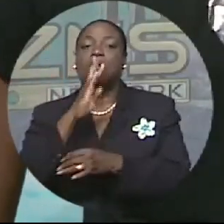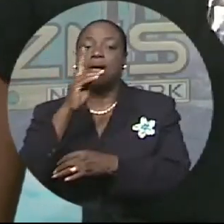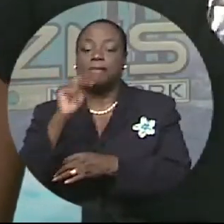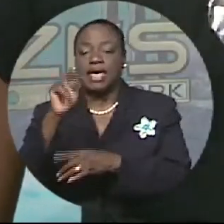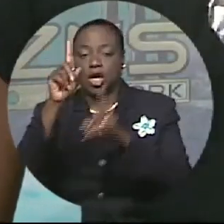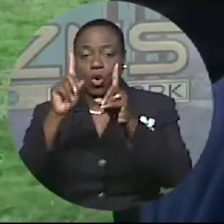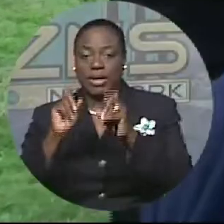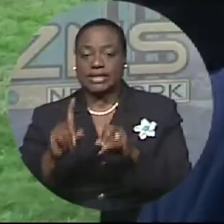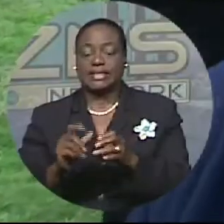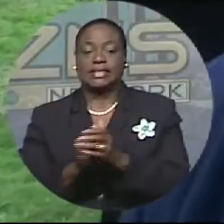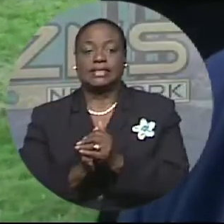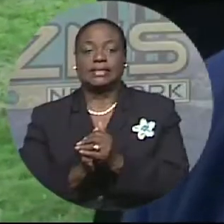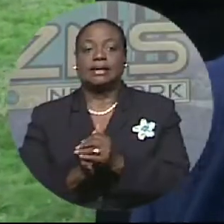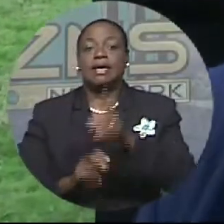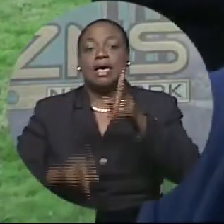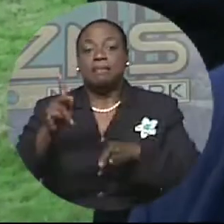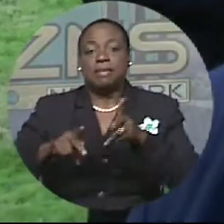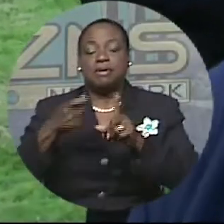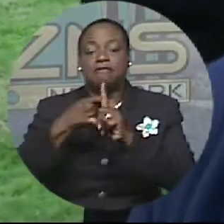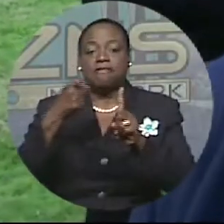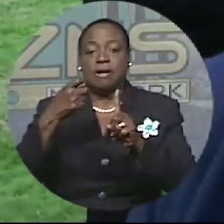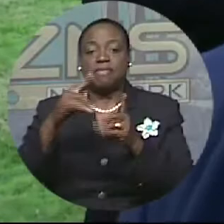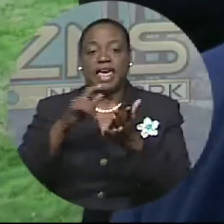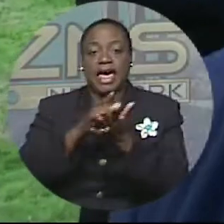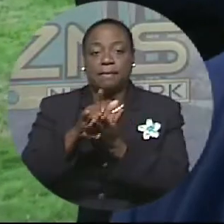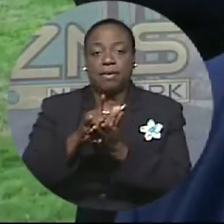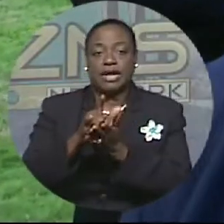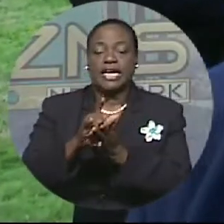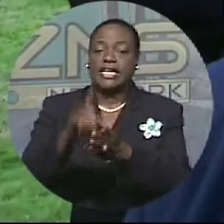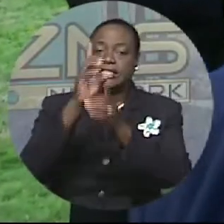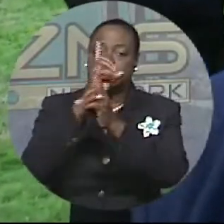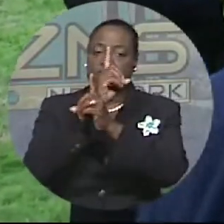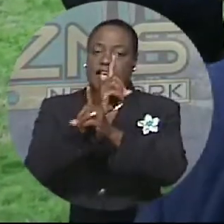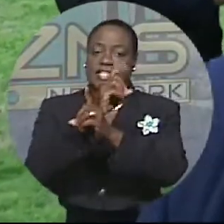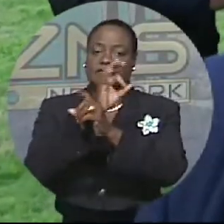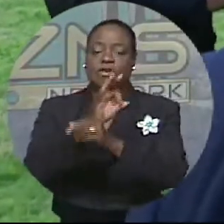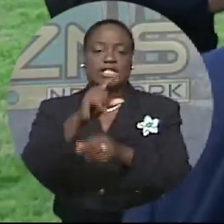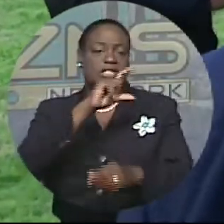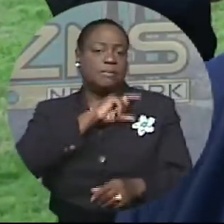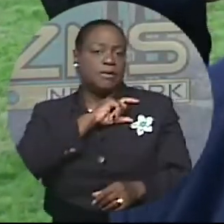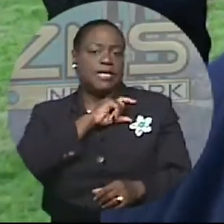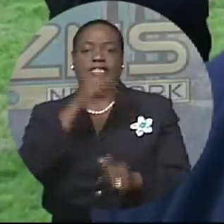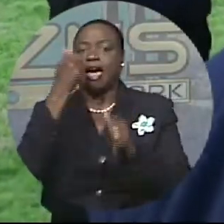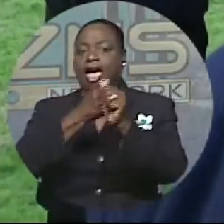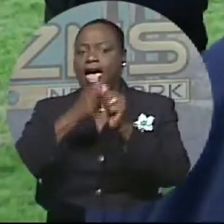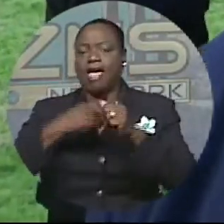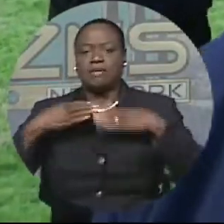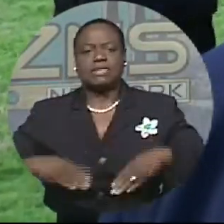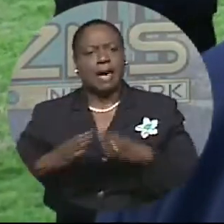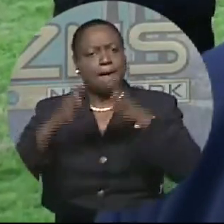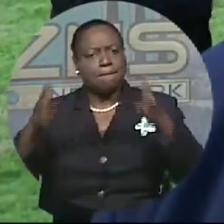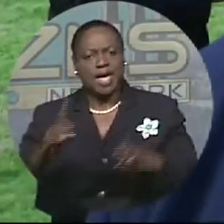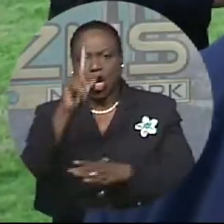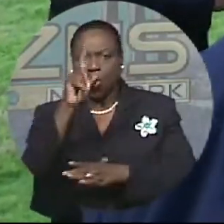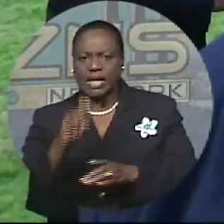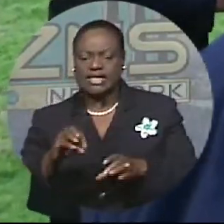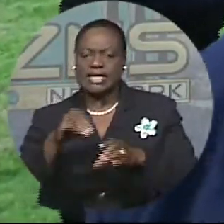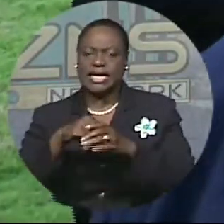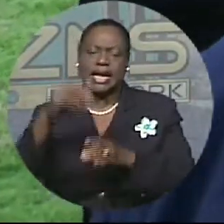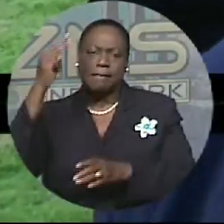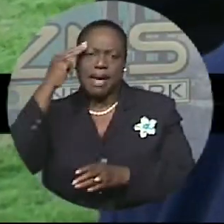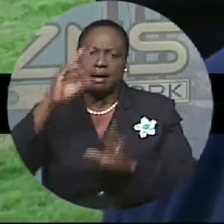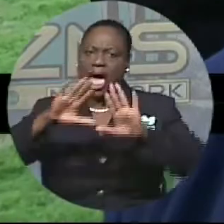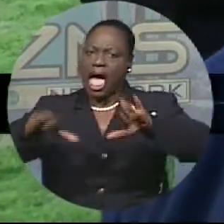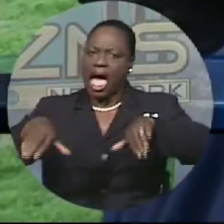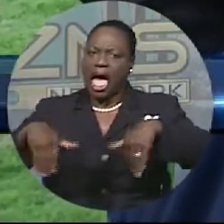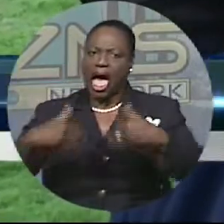key stakeholders. People from the airport, the Defense Force, police, everybody, because there is a big question in our mind: how did we miss, when we